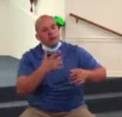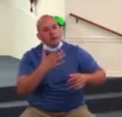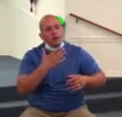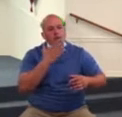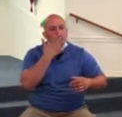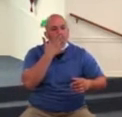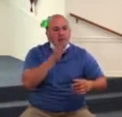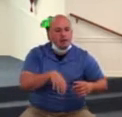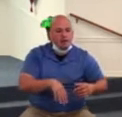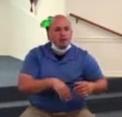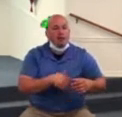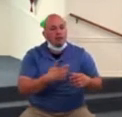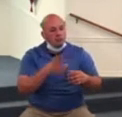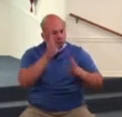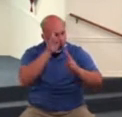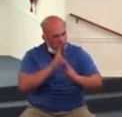mother."